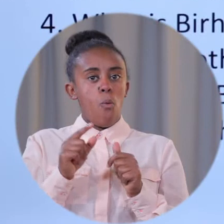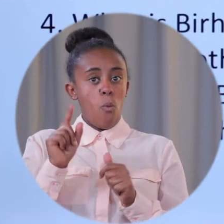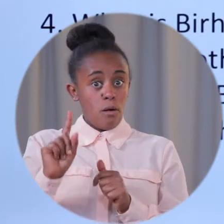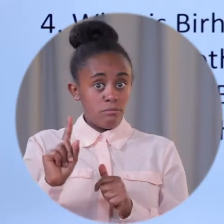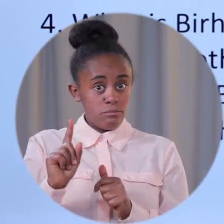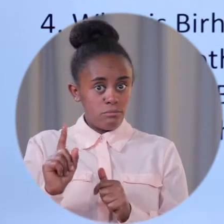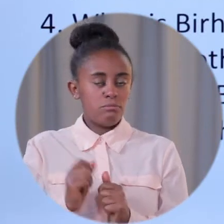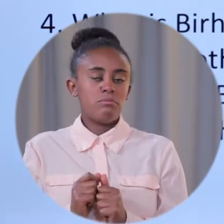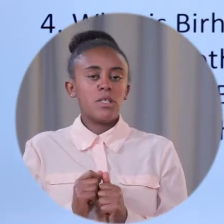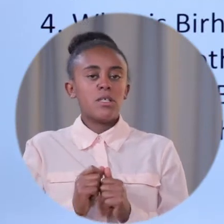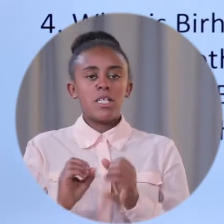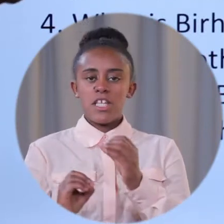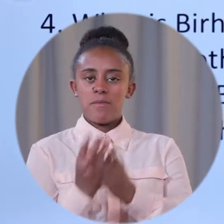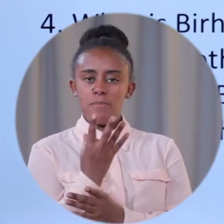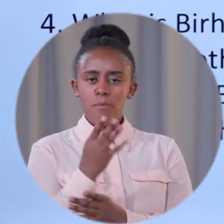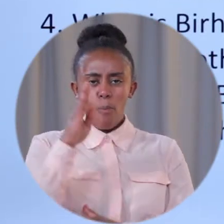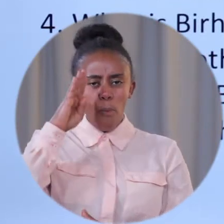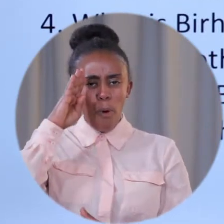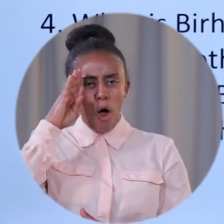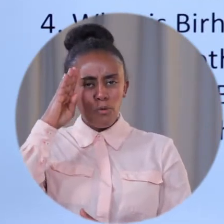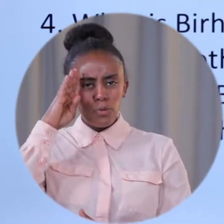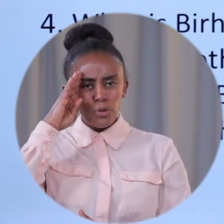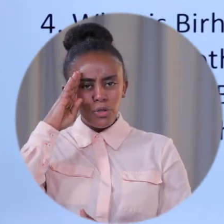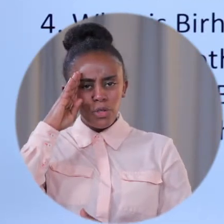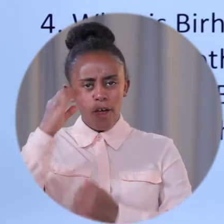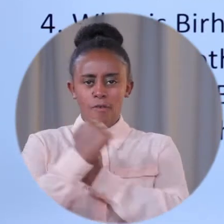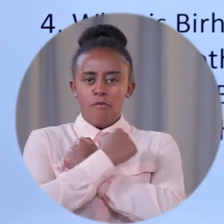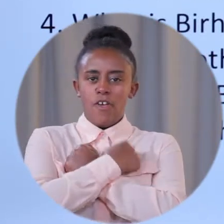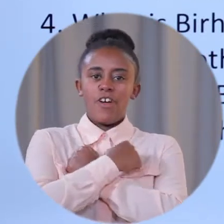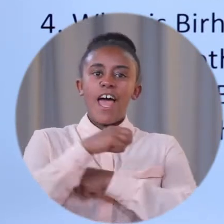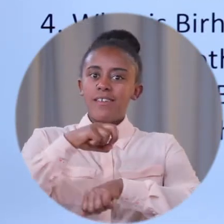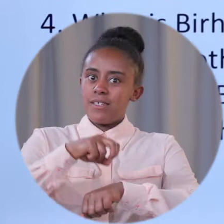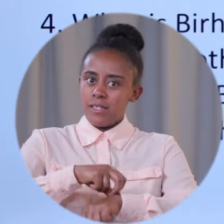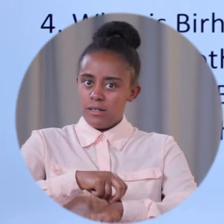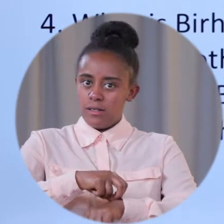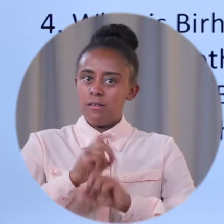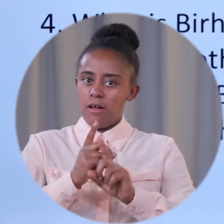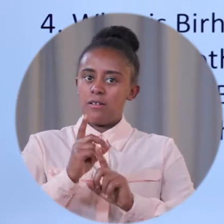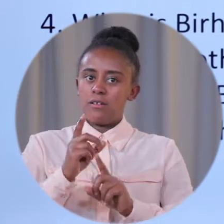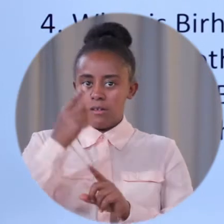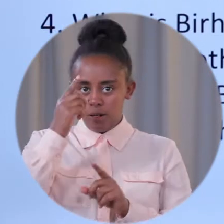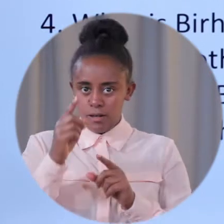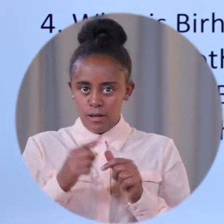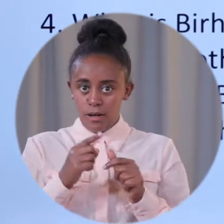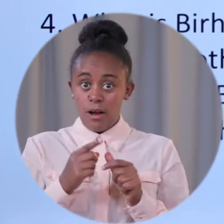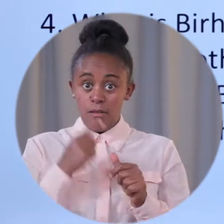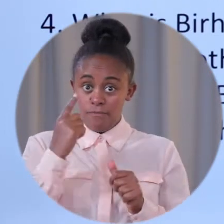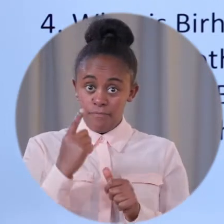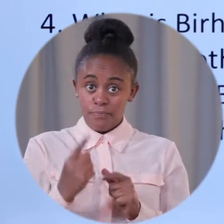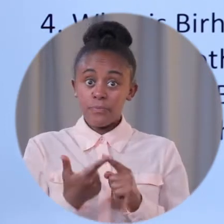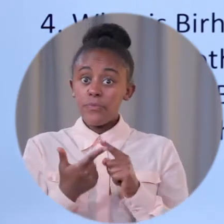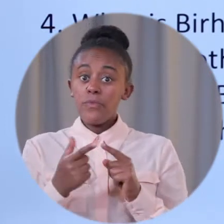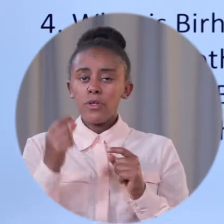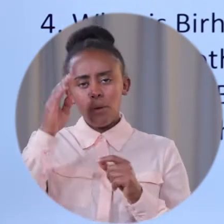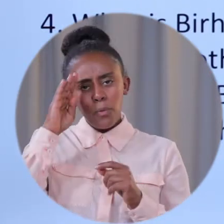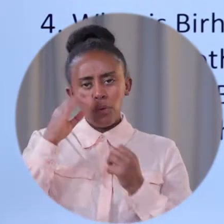Spring is Berhanu's favorite season. This is the answer for question number 1. Number 2, Berhanu enjoys looking